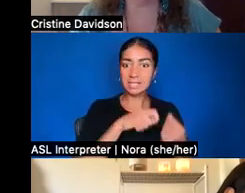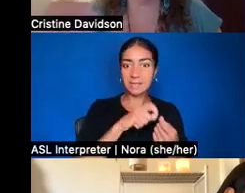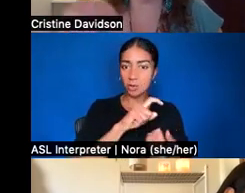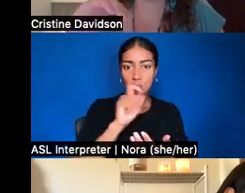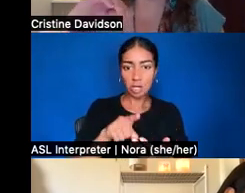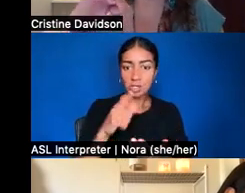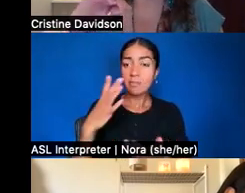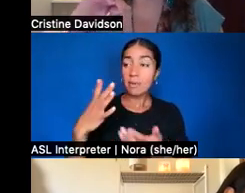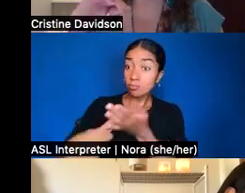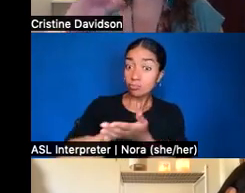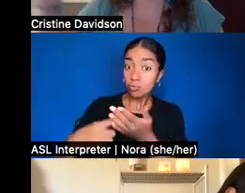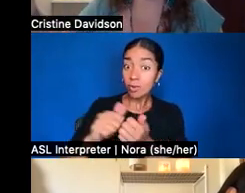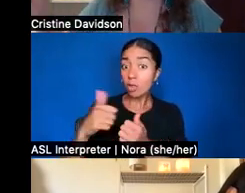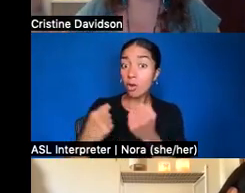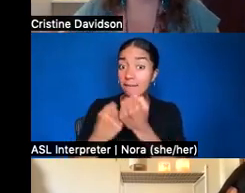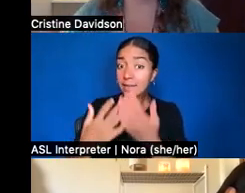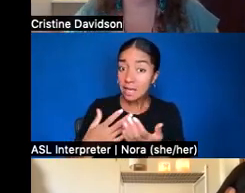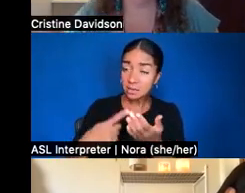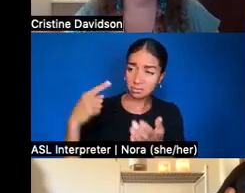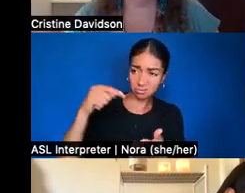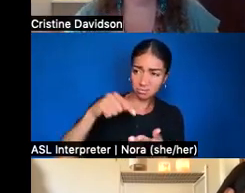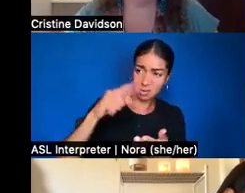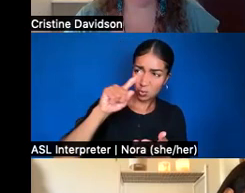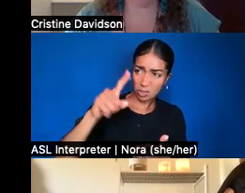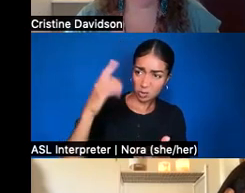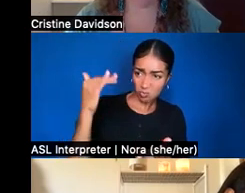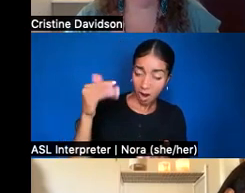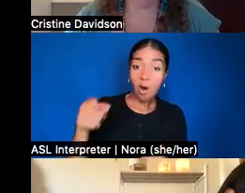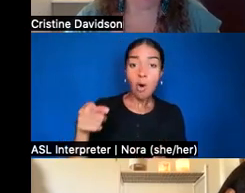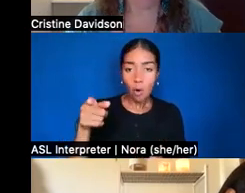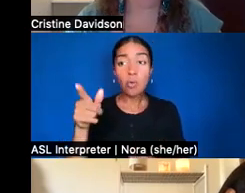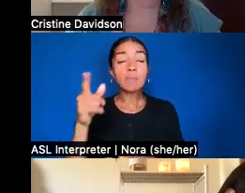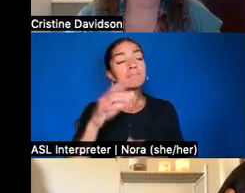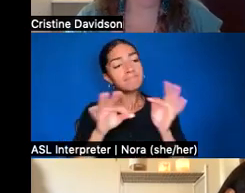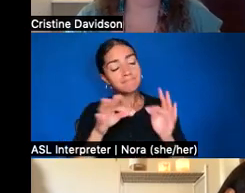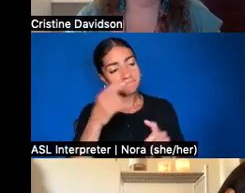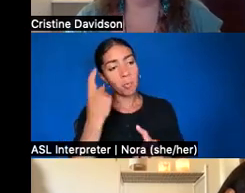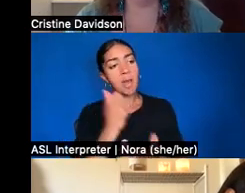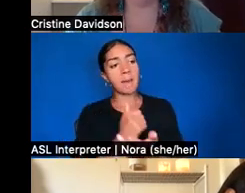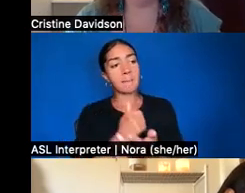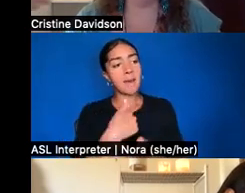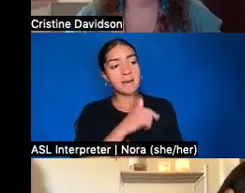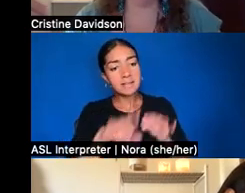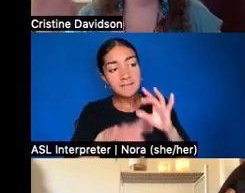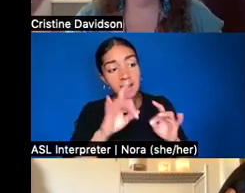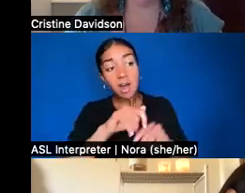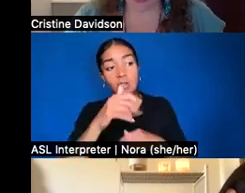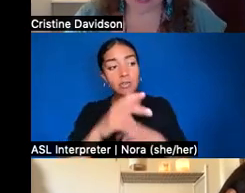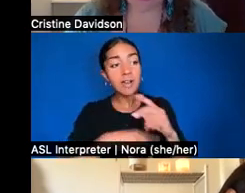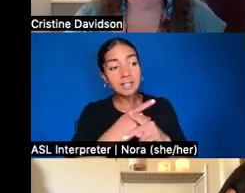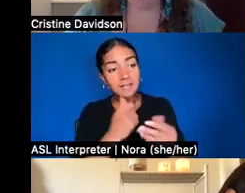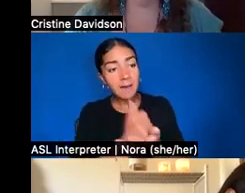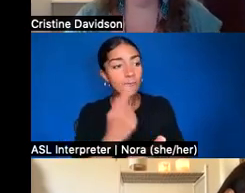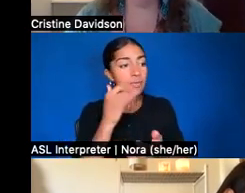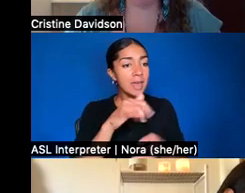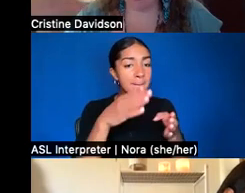going to access additional layers of help for the person, right? But we won't know that until we